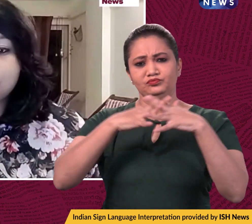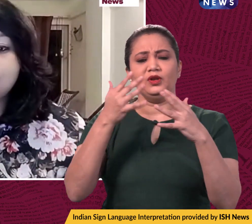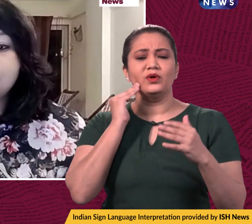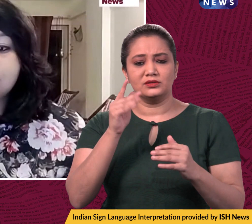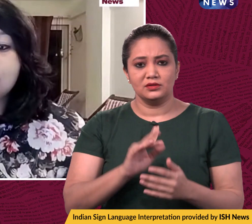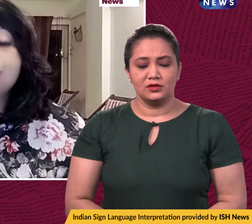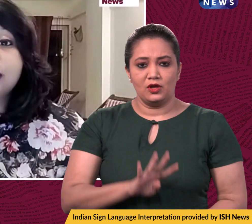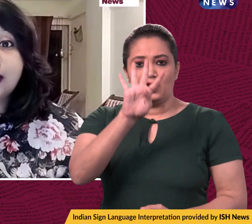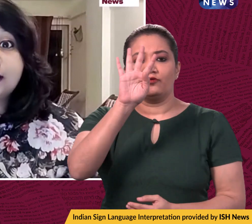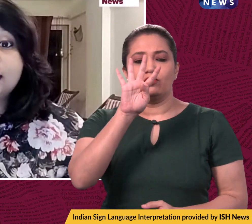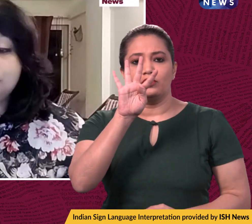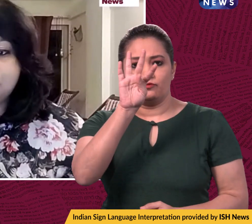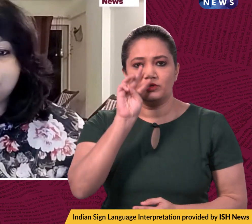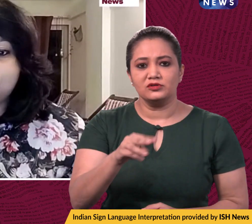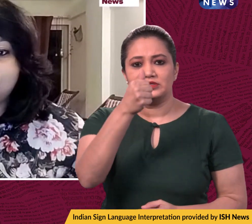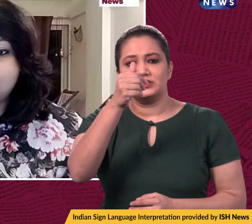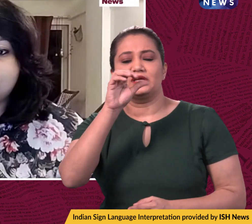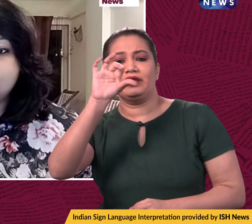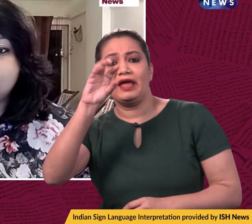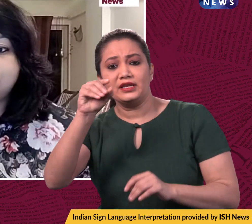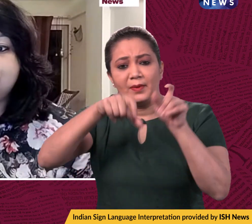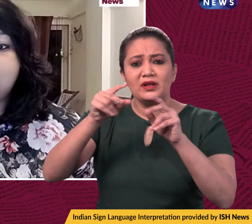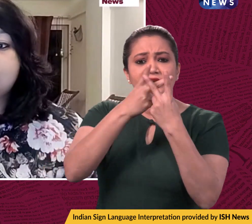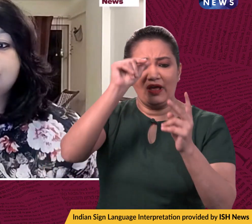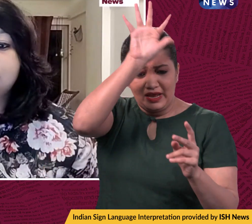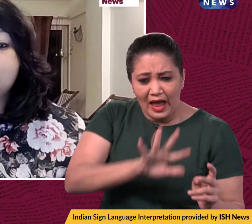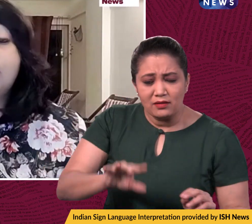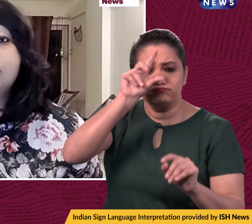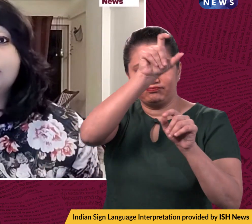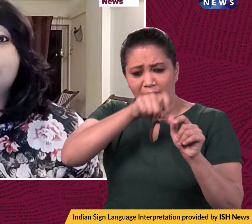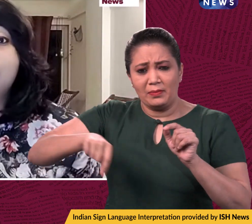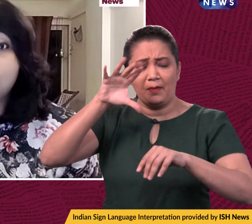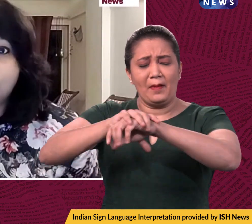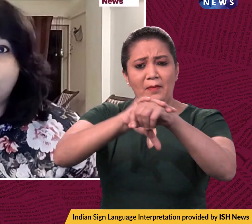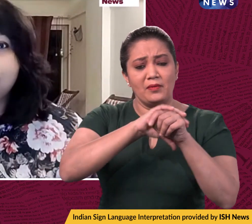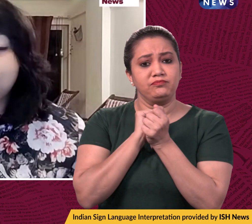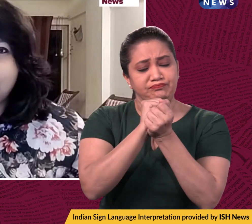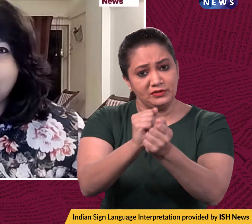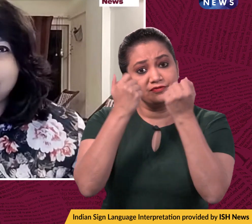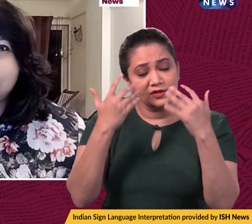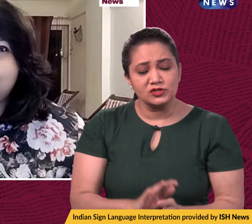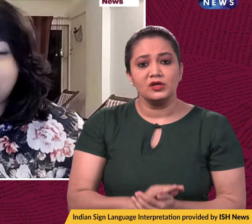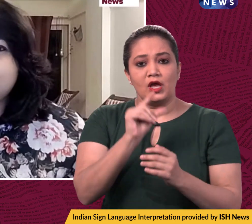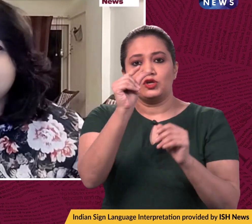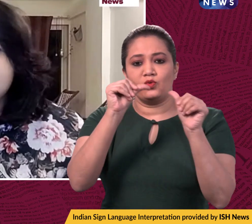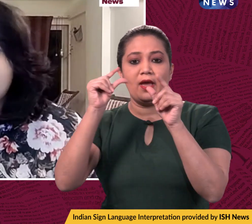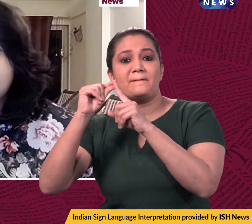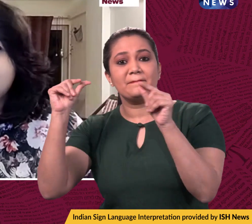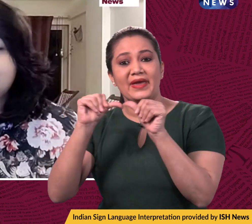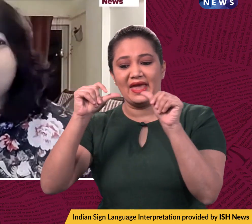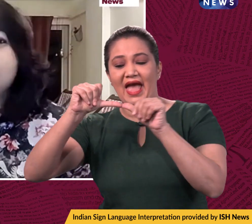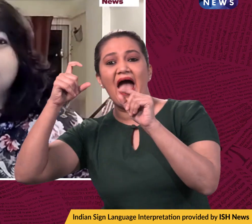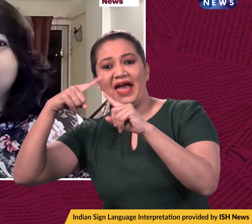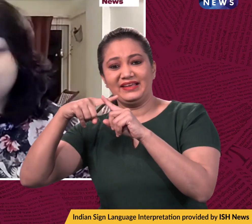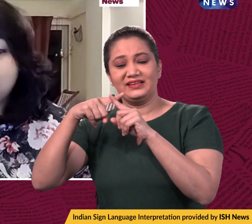that 4,690 people were arrested in different parts of India under the Unlawful Activities Preventions Act,